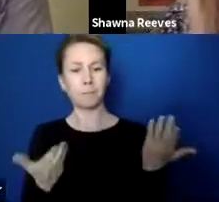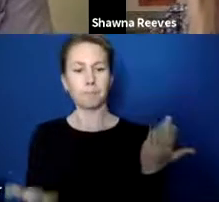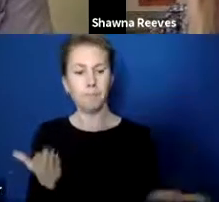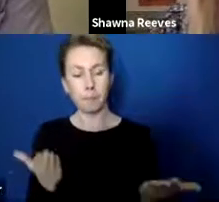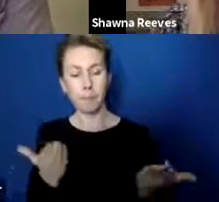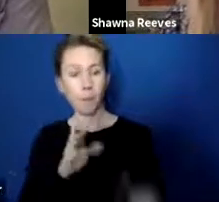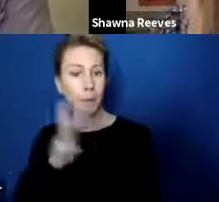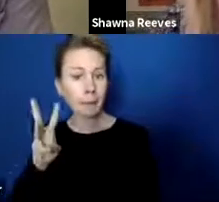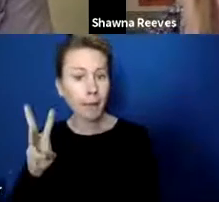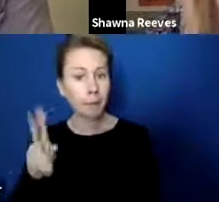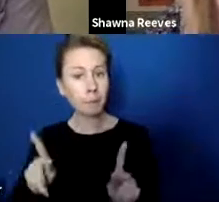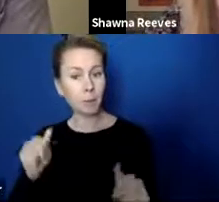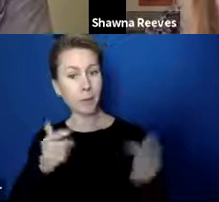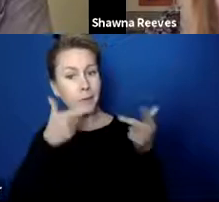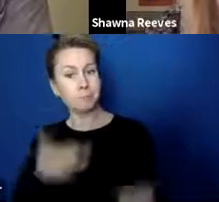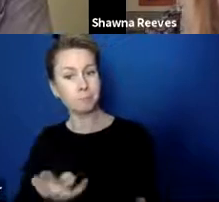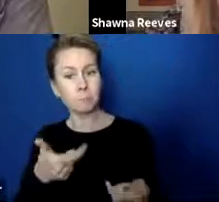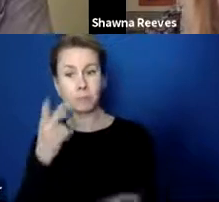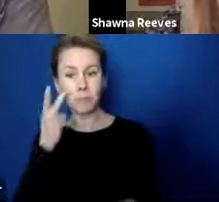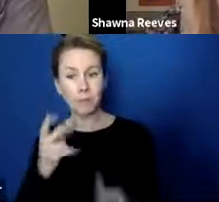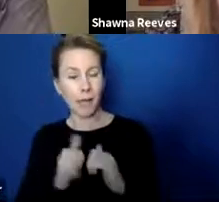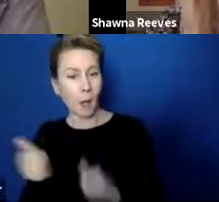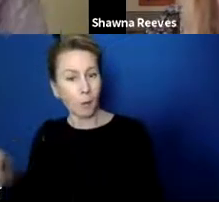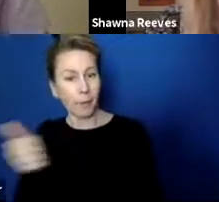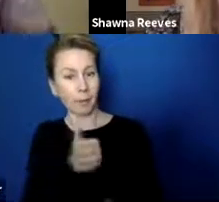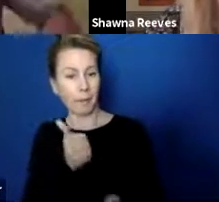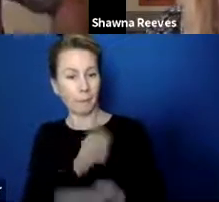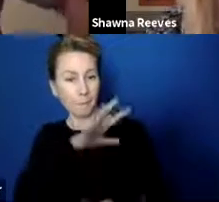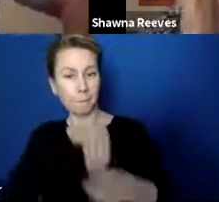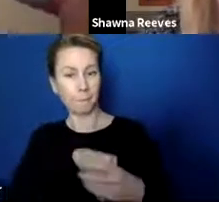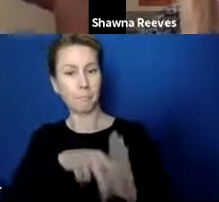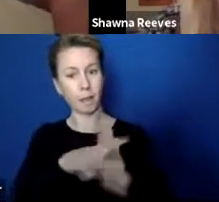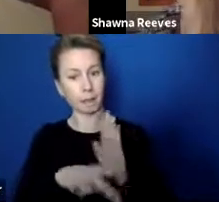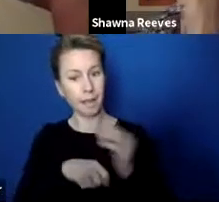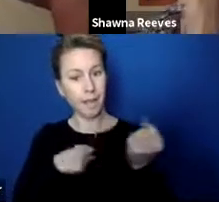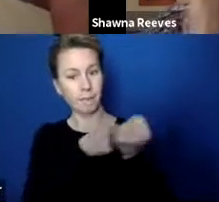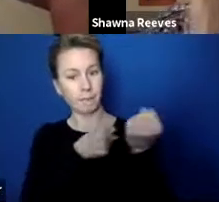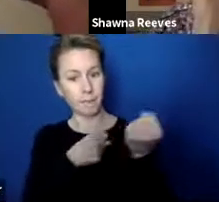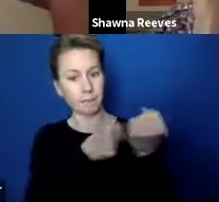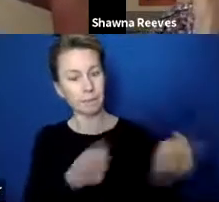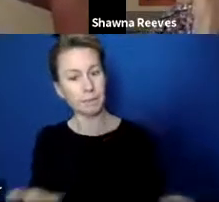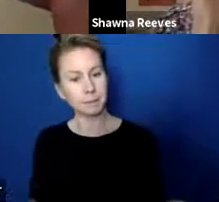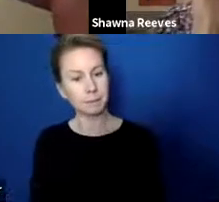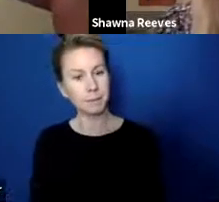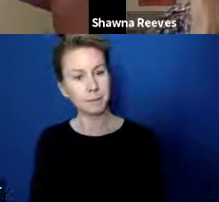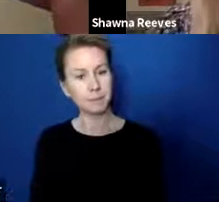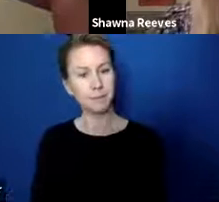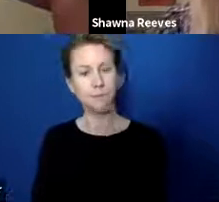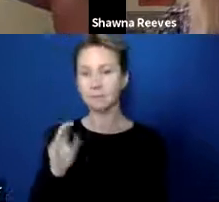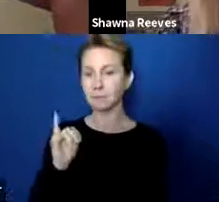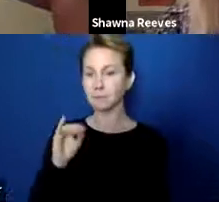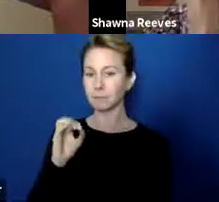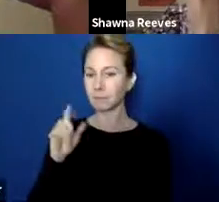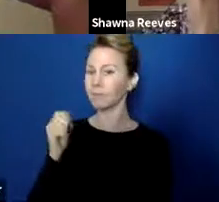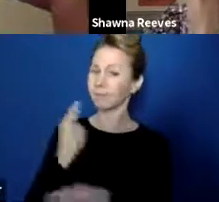big believer in the power of older adults to affect change through policy efforts. Can you give us some examples of that? And